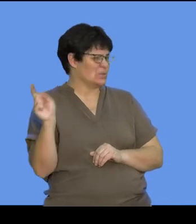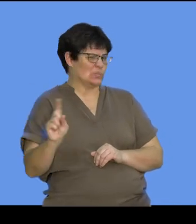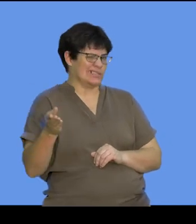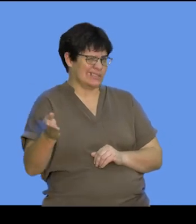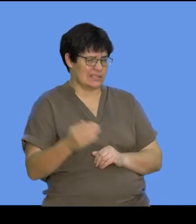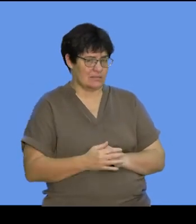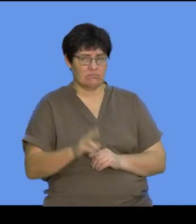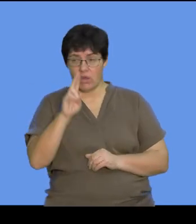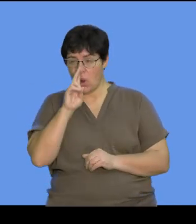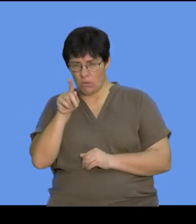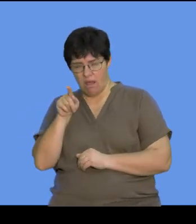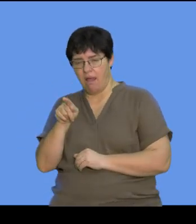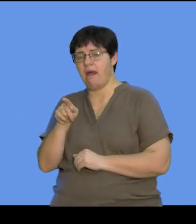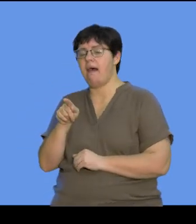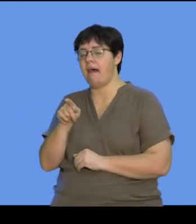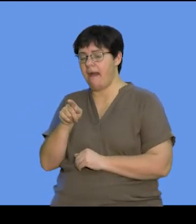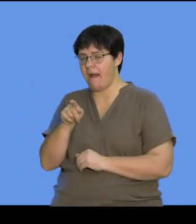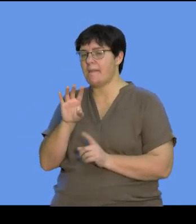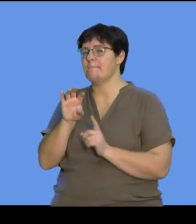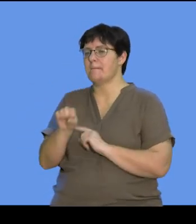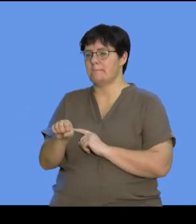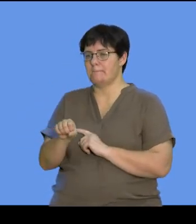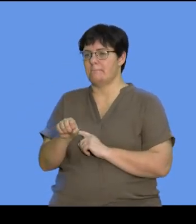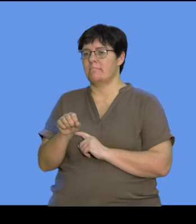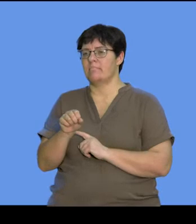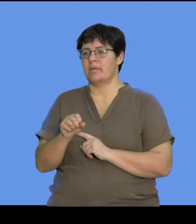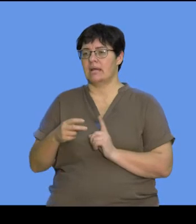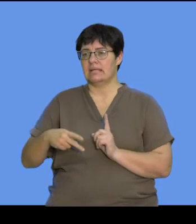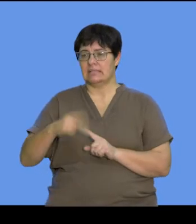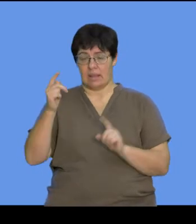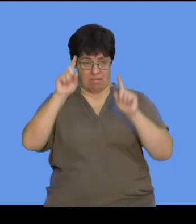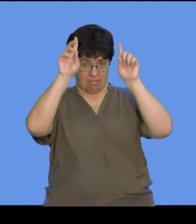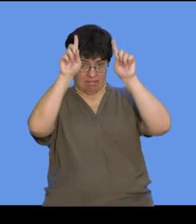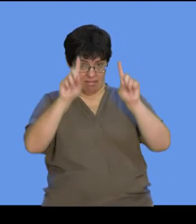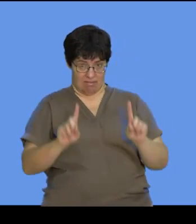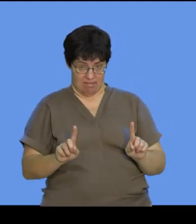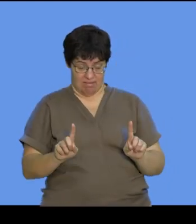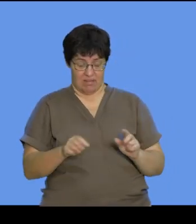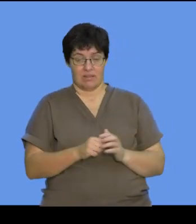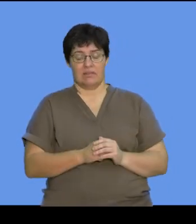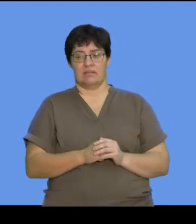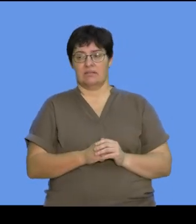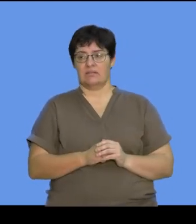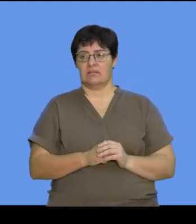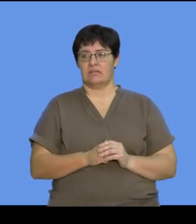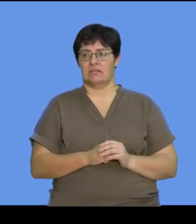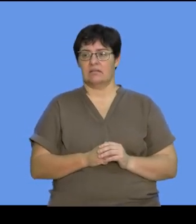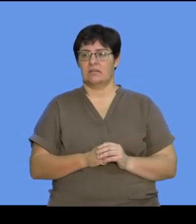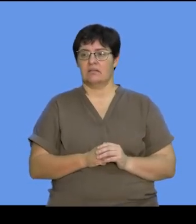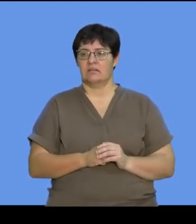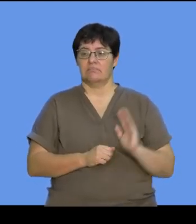image. If we look at that image closely, we can see that it's double-stranded. Again,